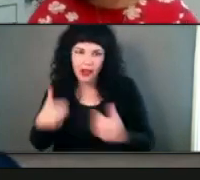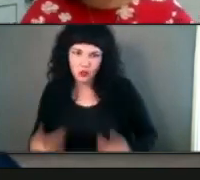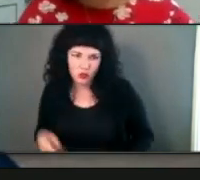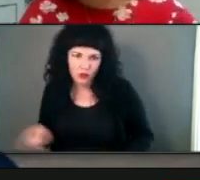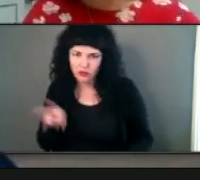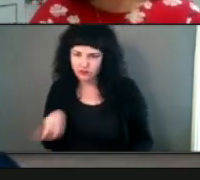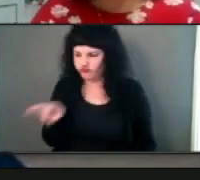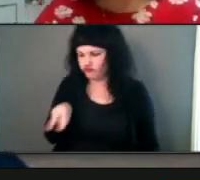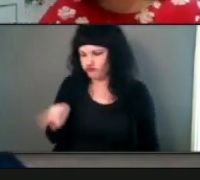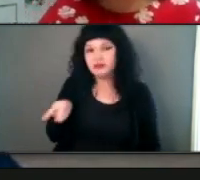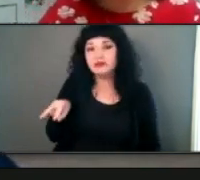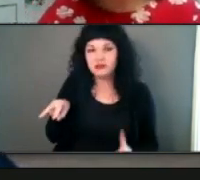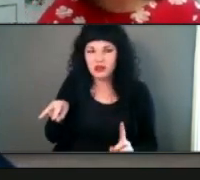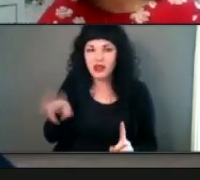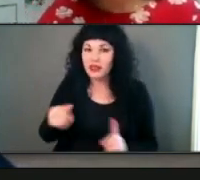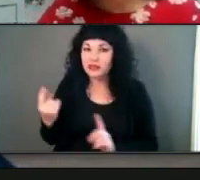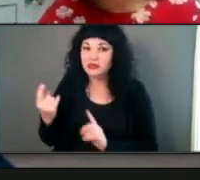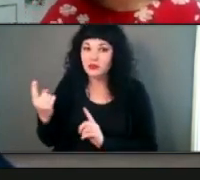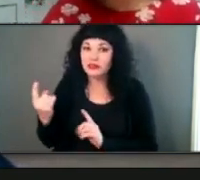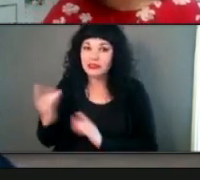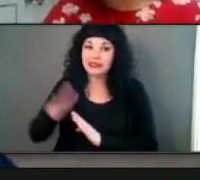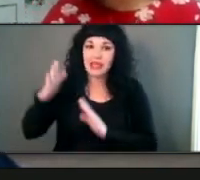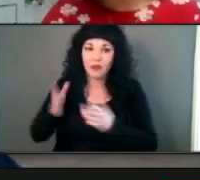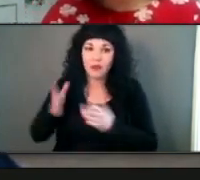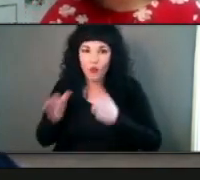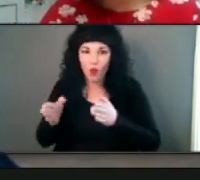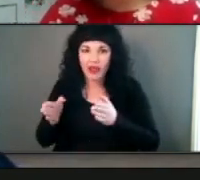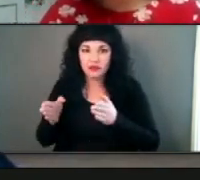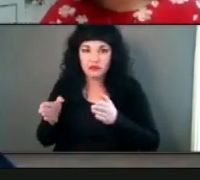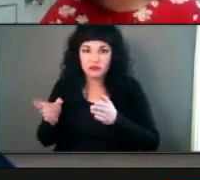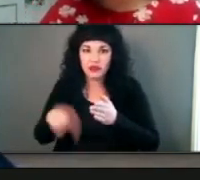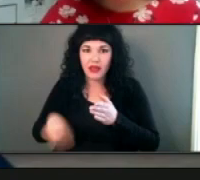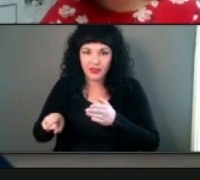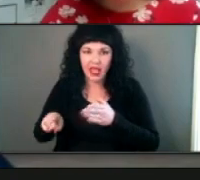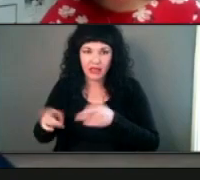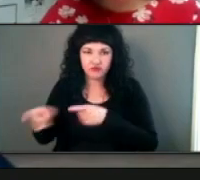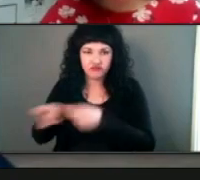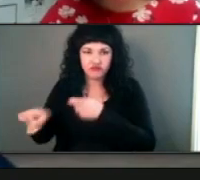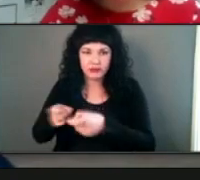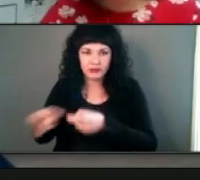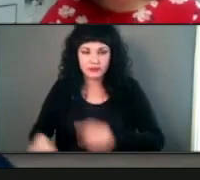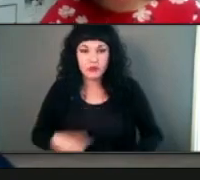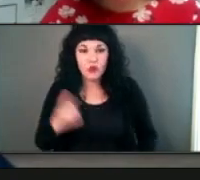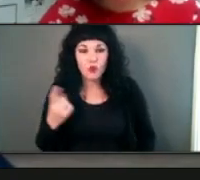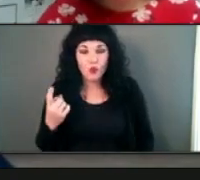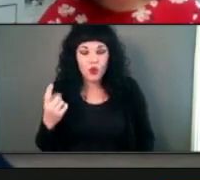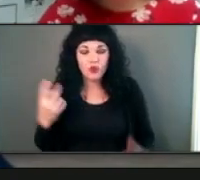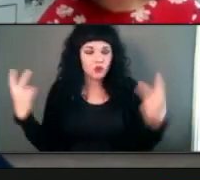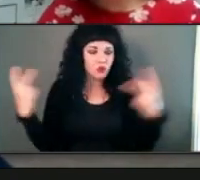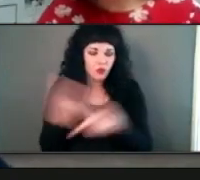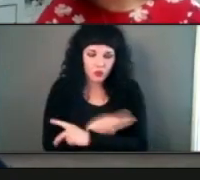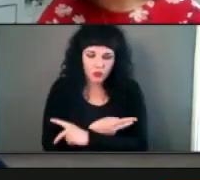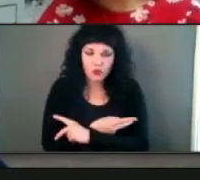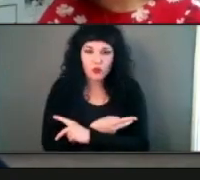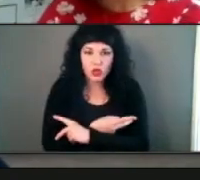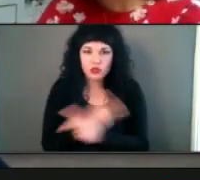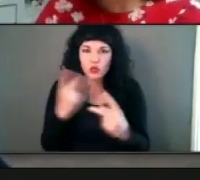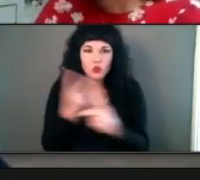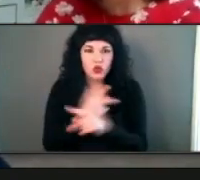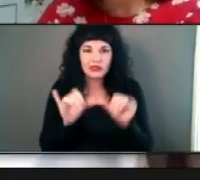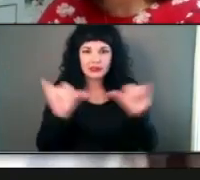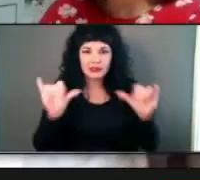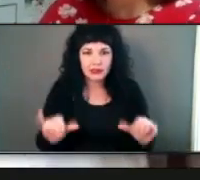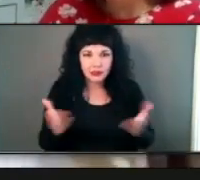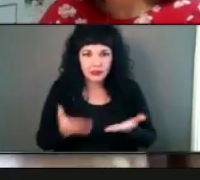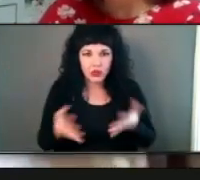most horrific institutions that has perpetuated racism is our prison system.